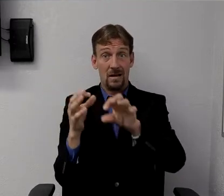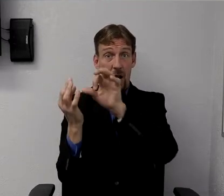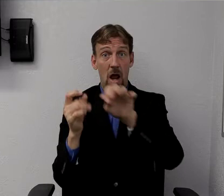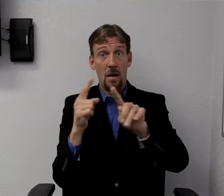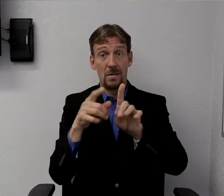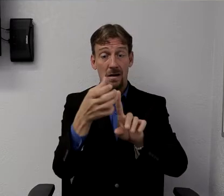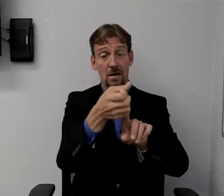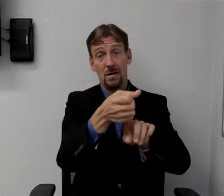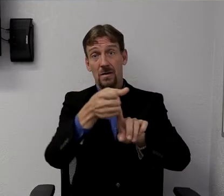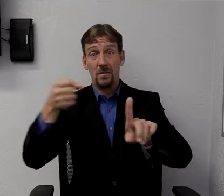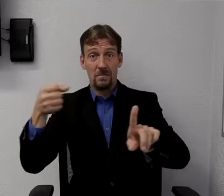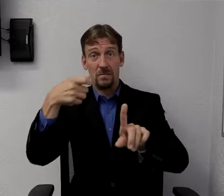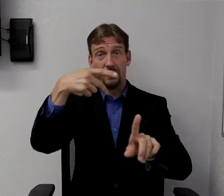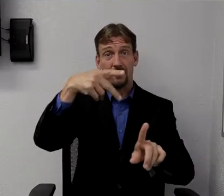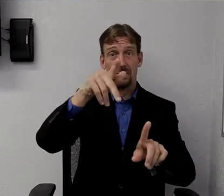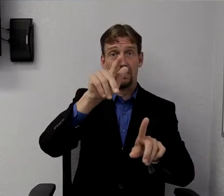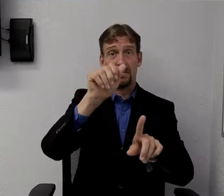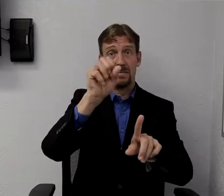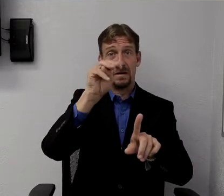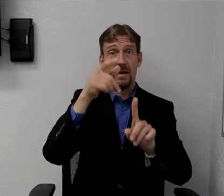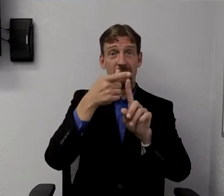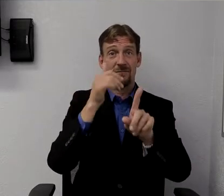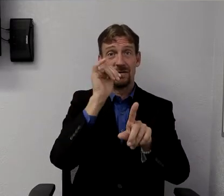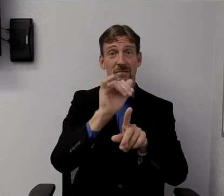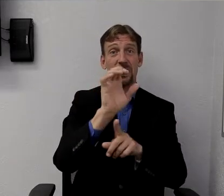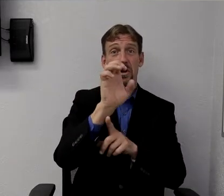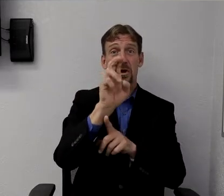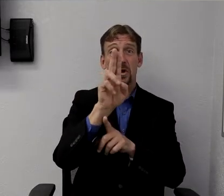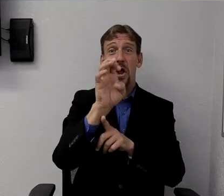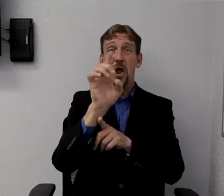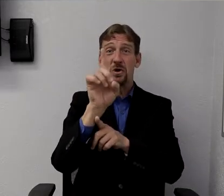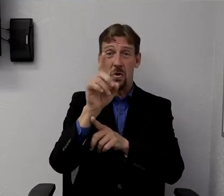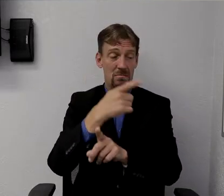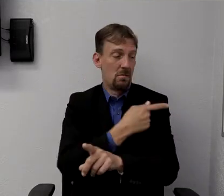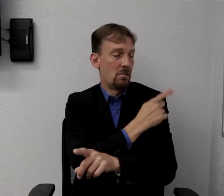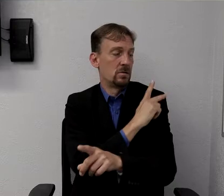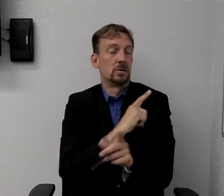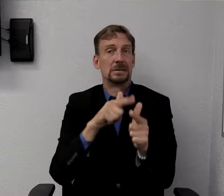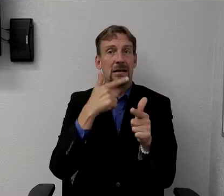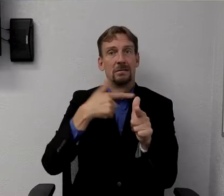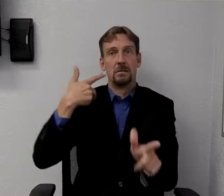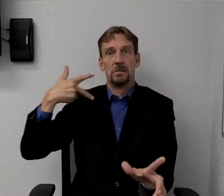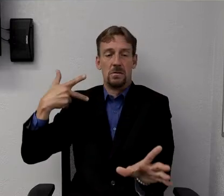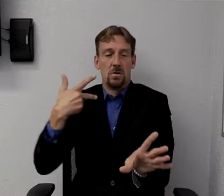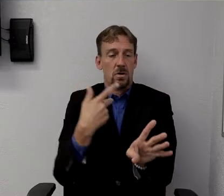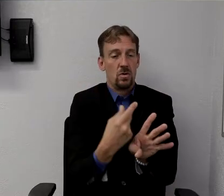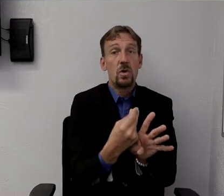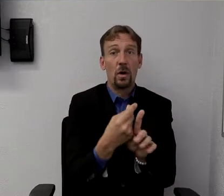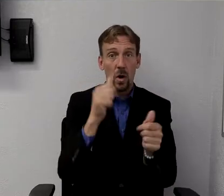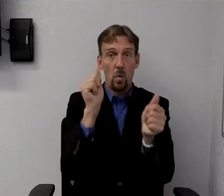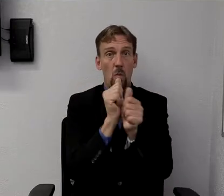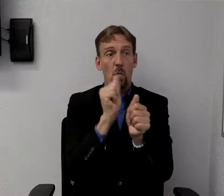extract the plasma from those cured COVID patients and inject it